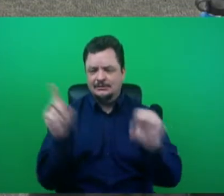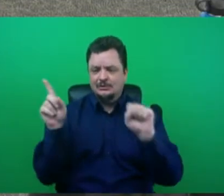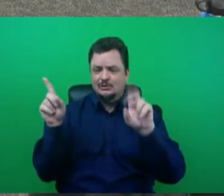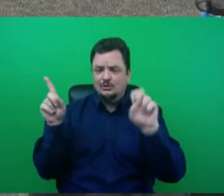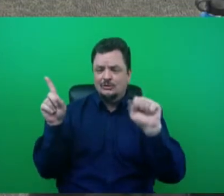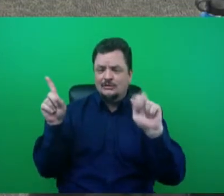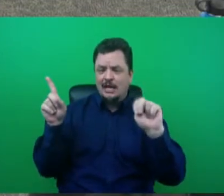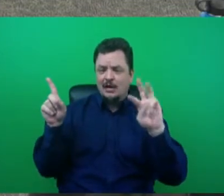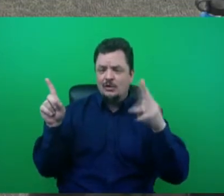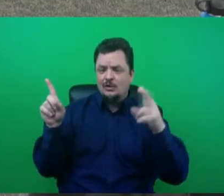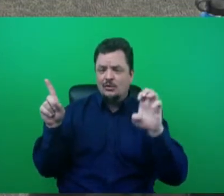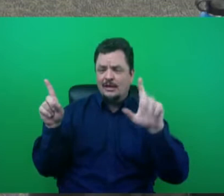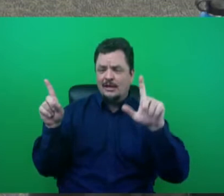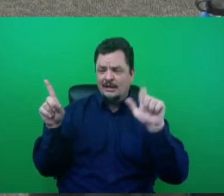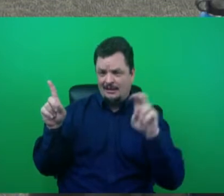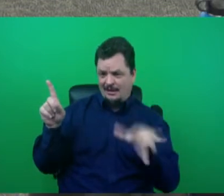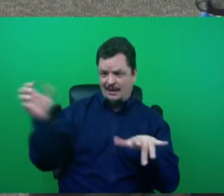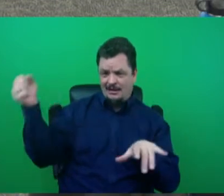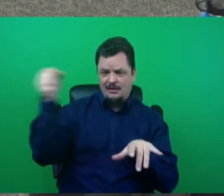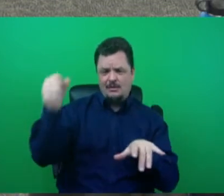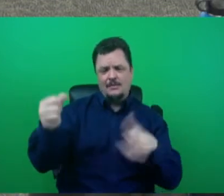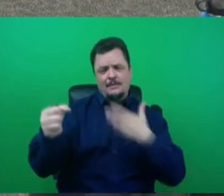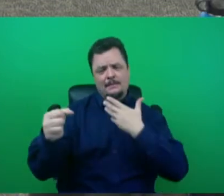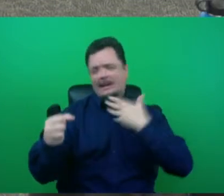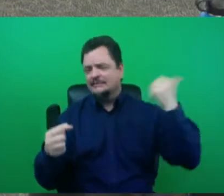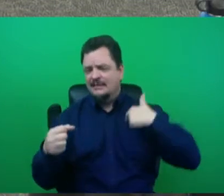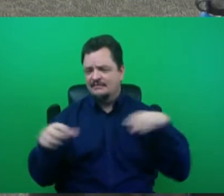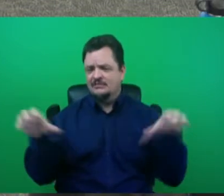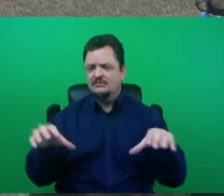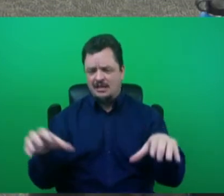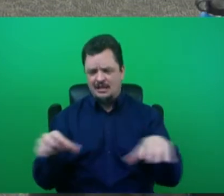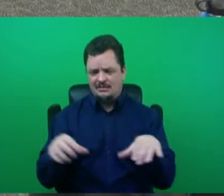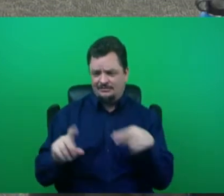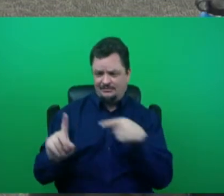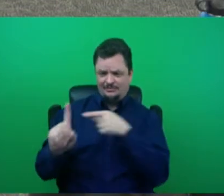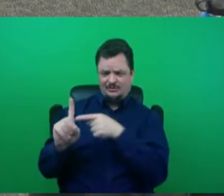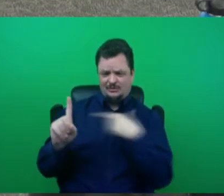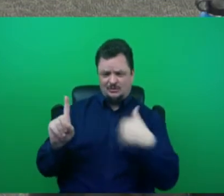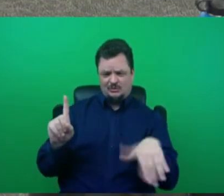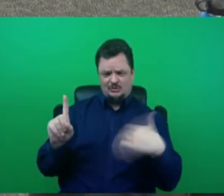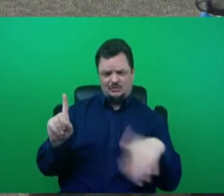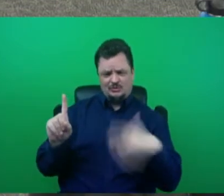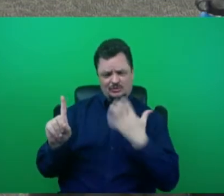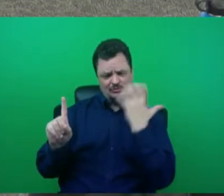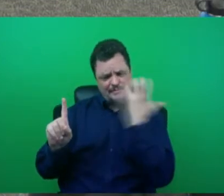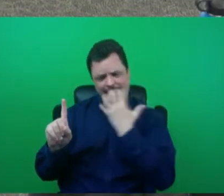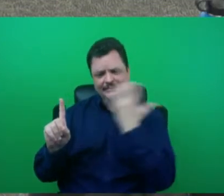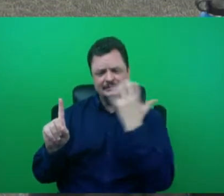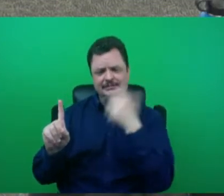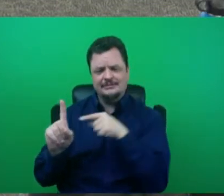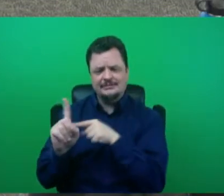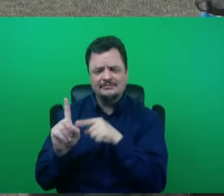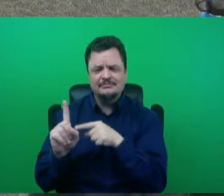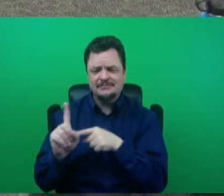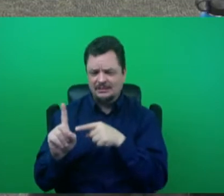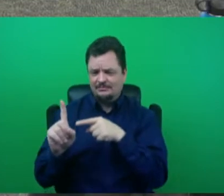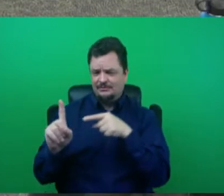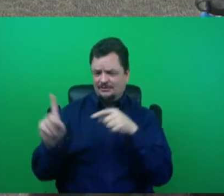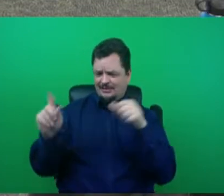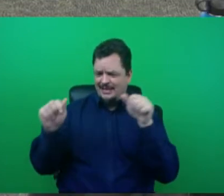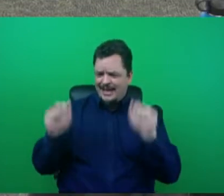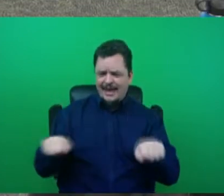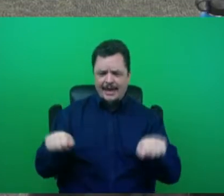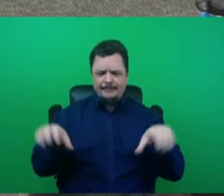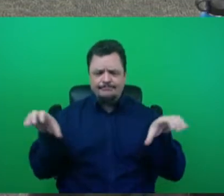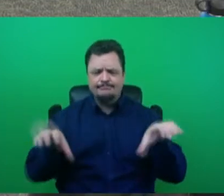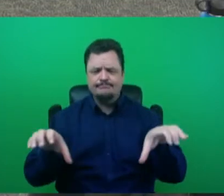She has proved to be one of the best things we ever did. And she is creating a capable and stellar team. So I would